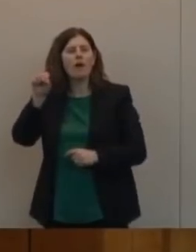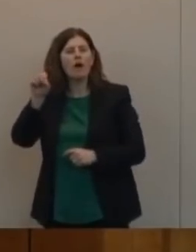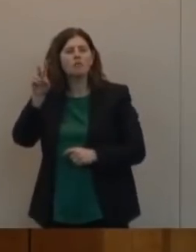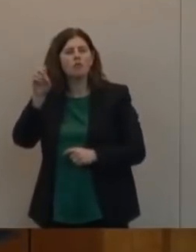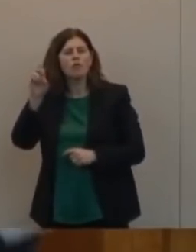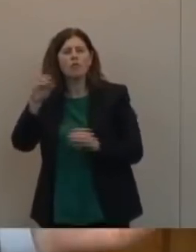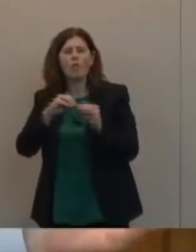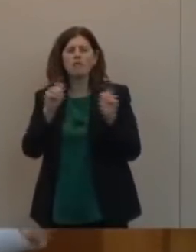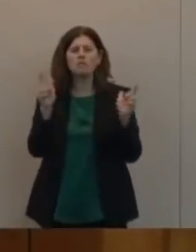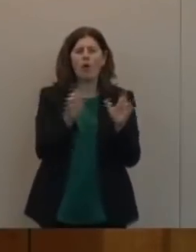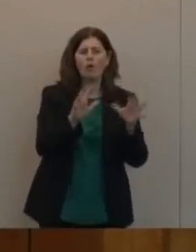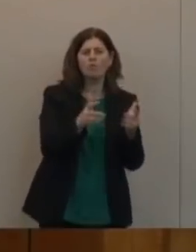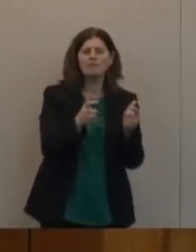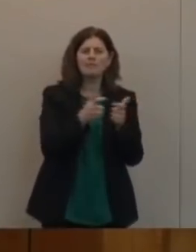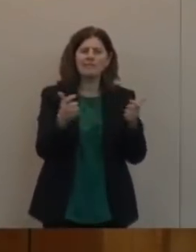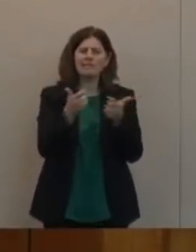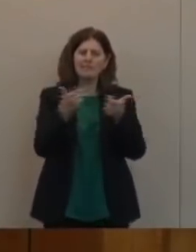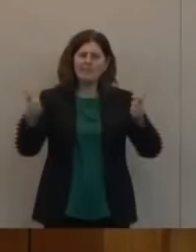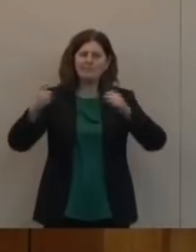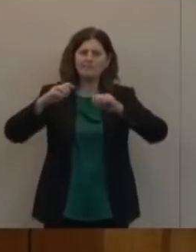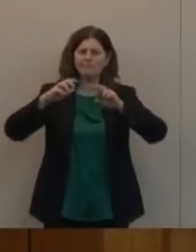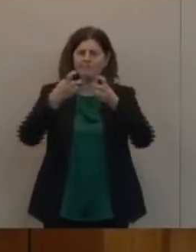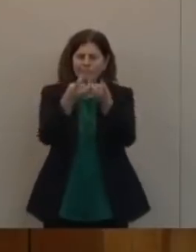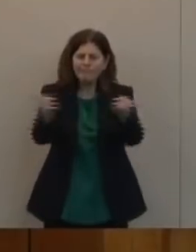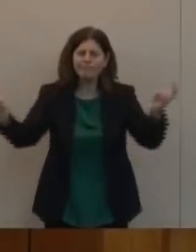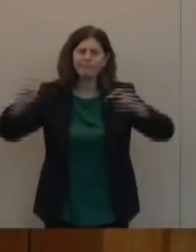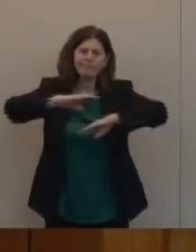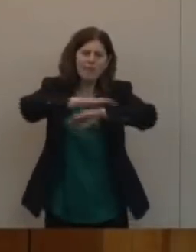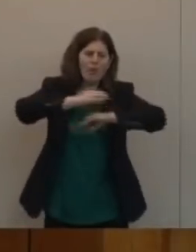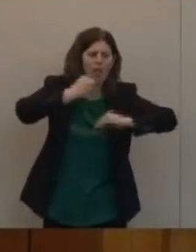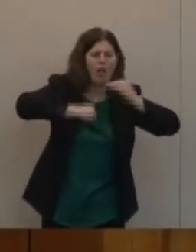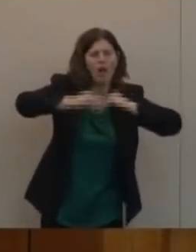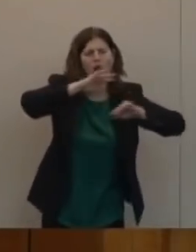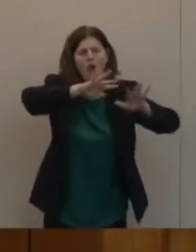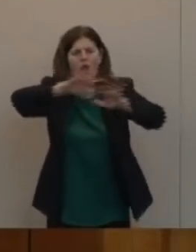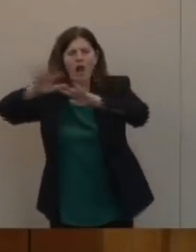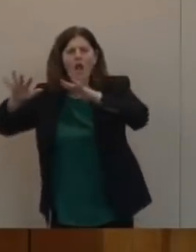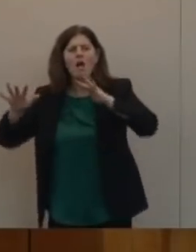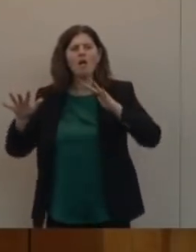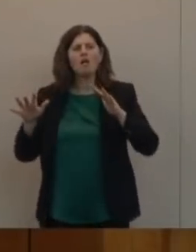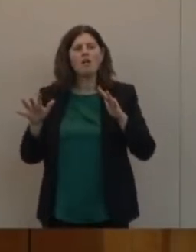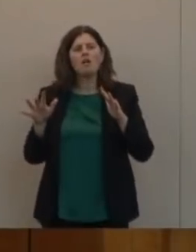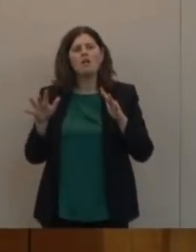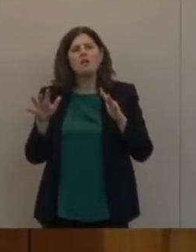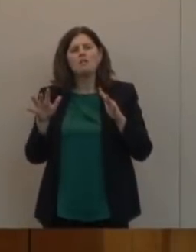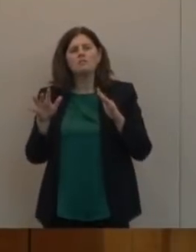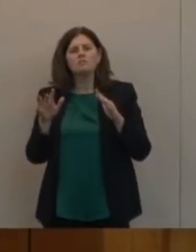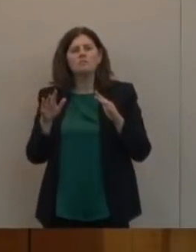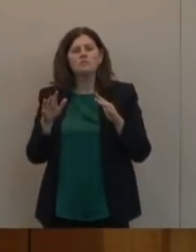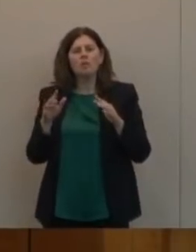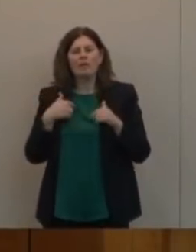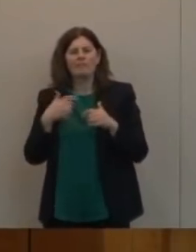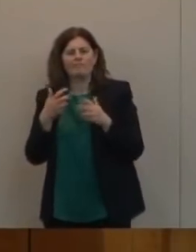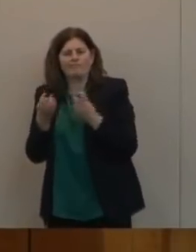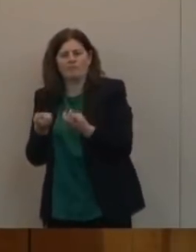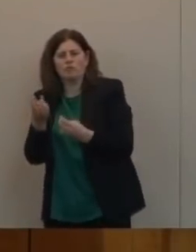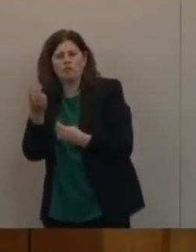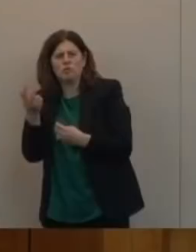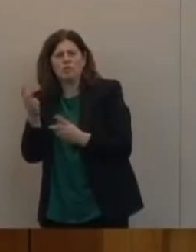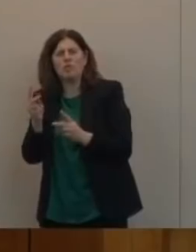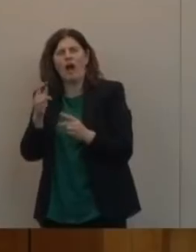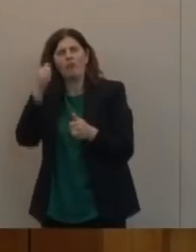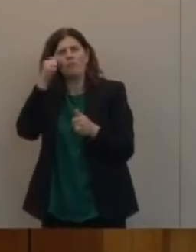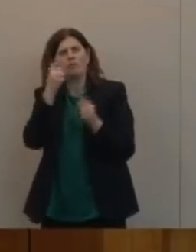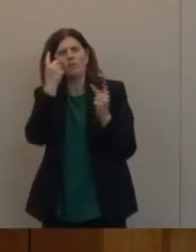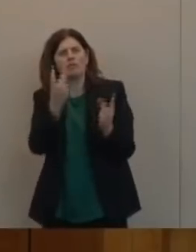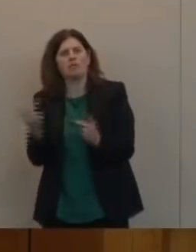group. Usually it's a big table full of people, and our coworkers are sitting there with 2 or 3 people. And I was reminded of a passage